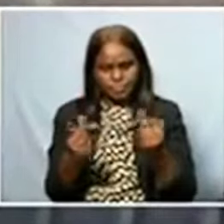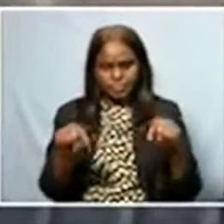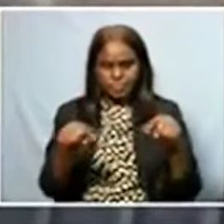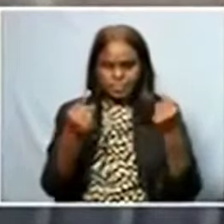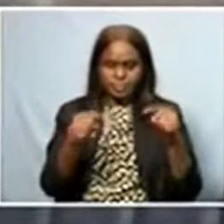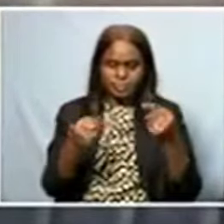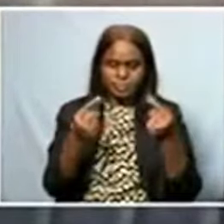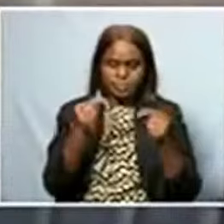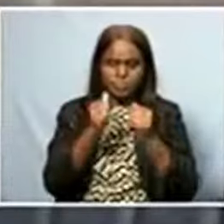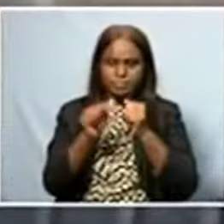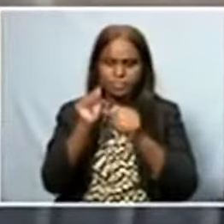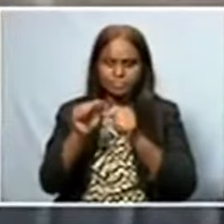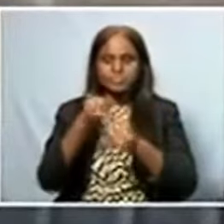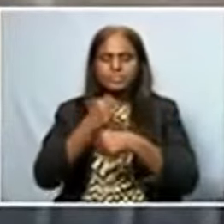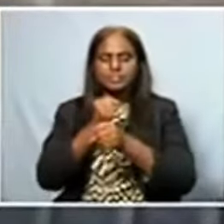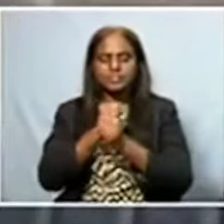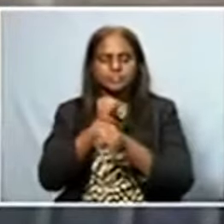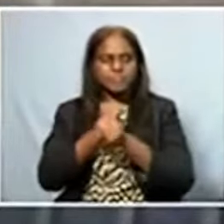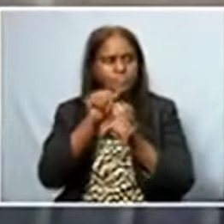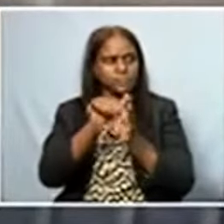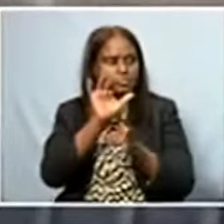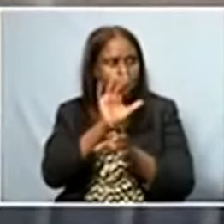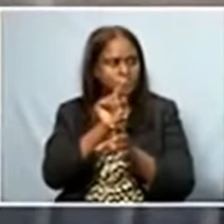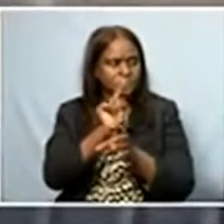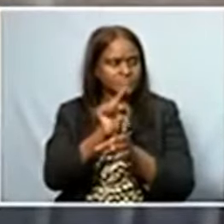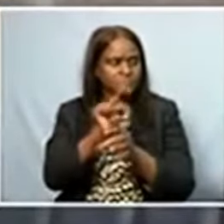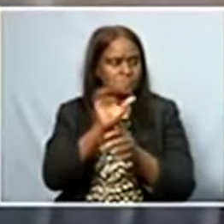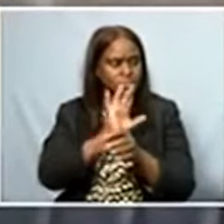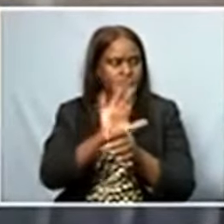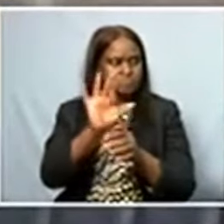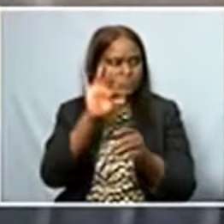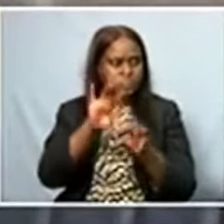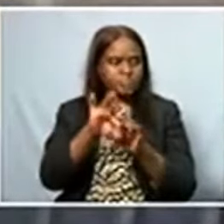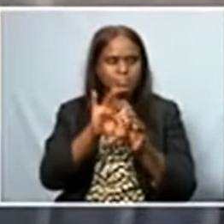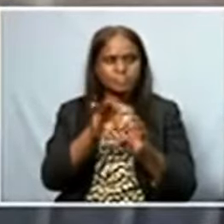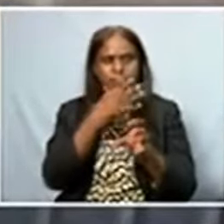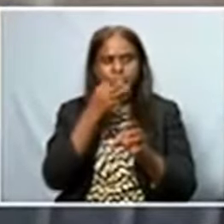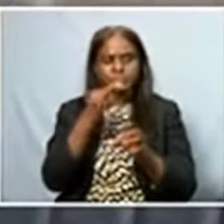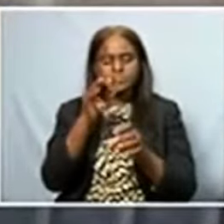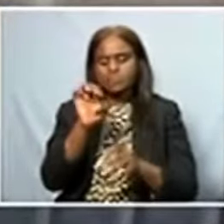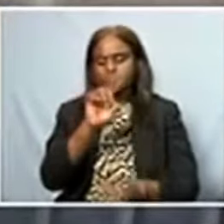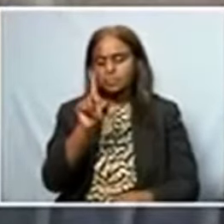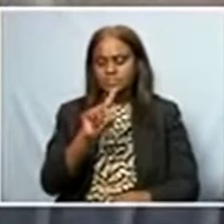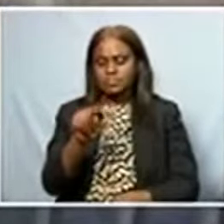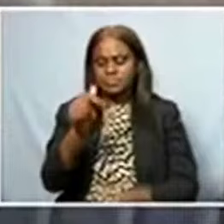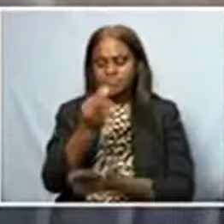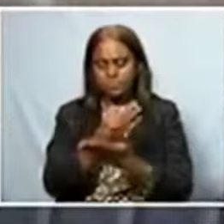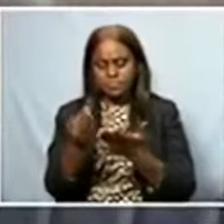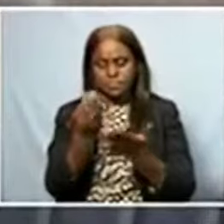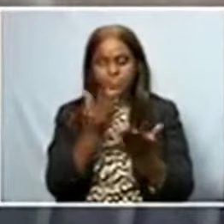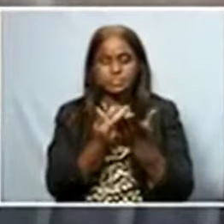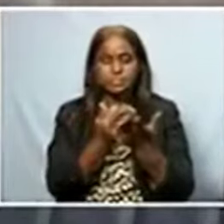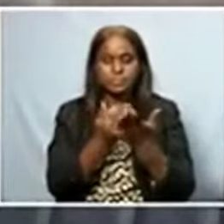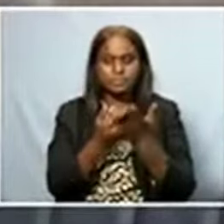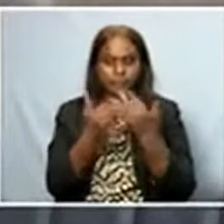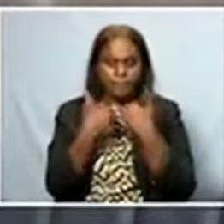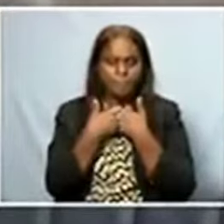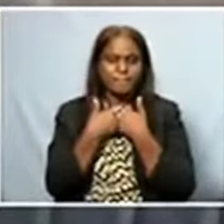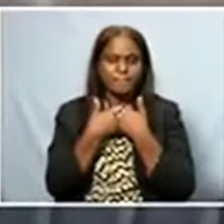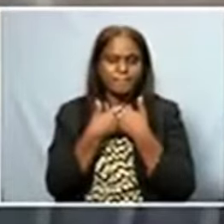conflicts that may emanate in the Electoral Commission of Zambia failing to